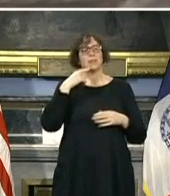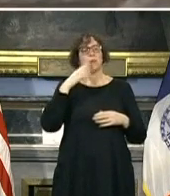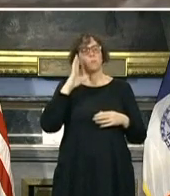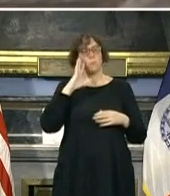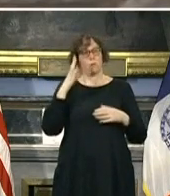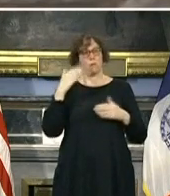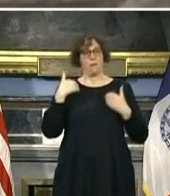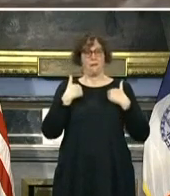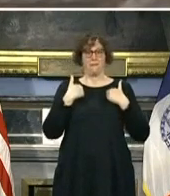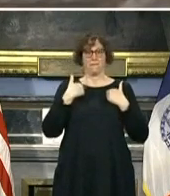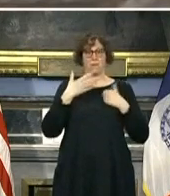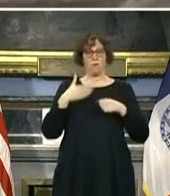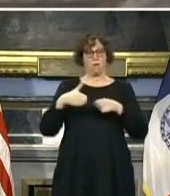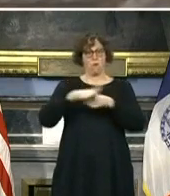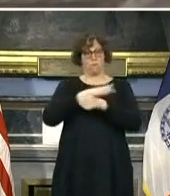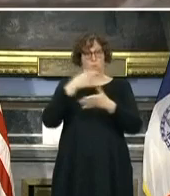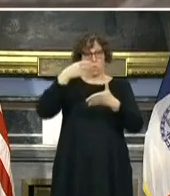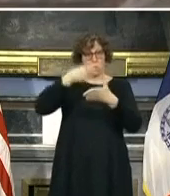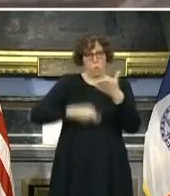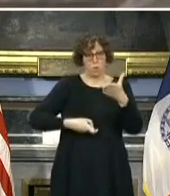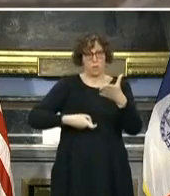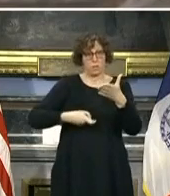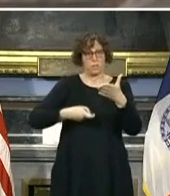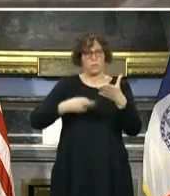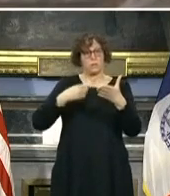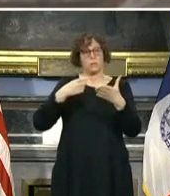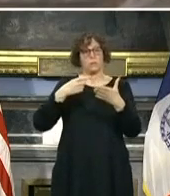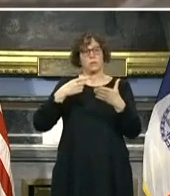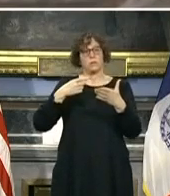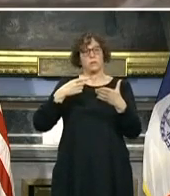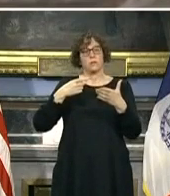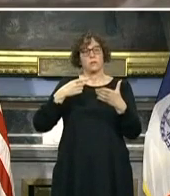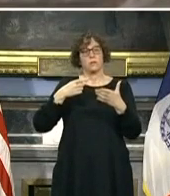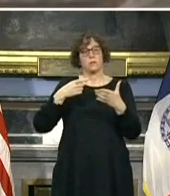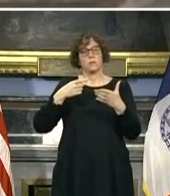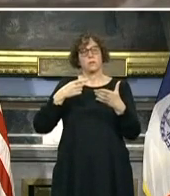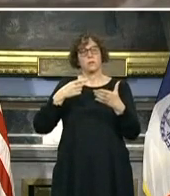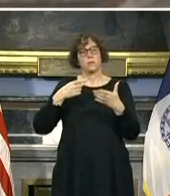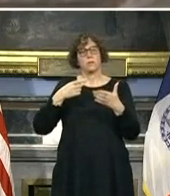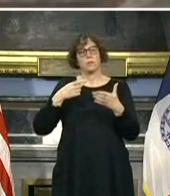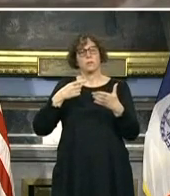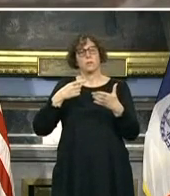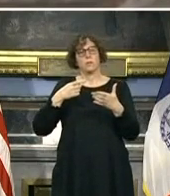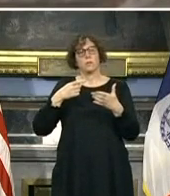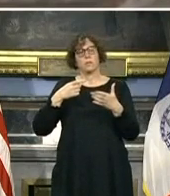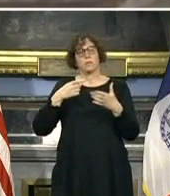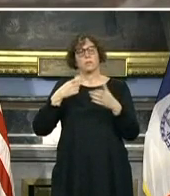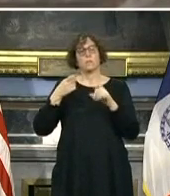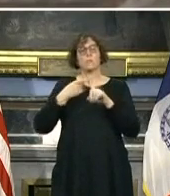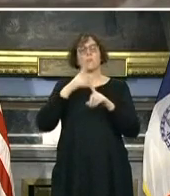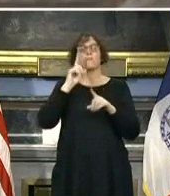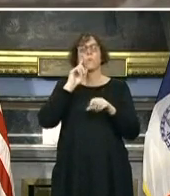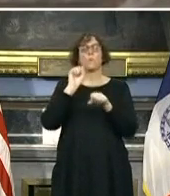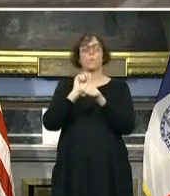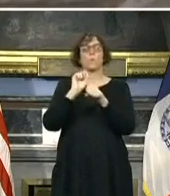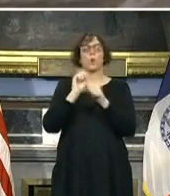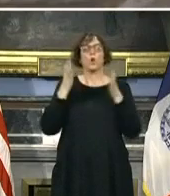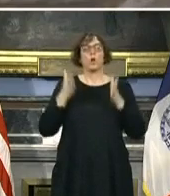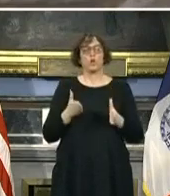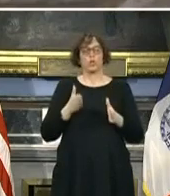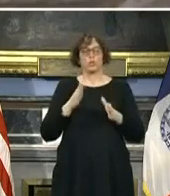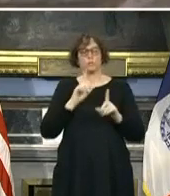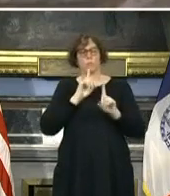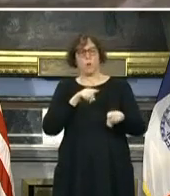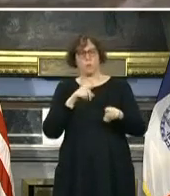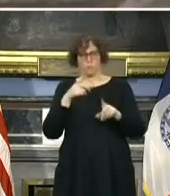workers, enhanced pay. And how exactly is that going to work from City Hall? I don't know when you say that